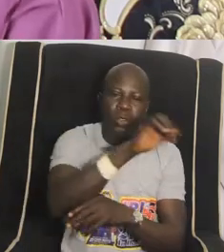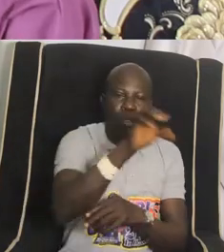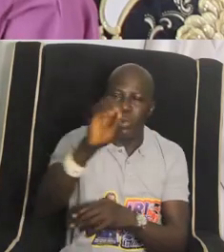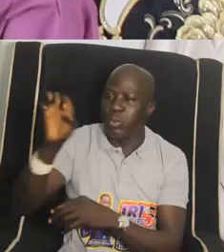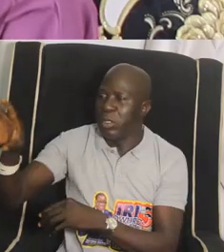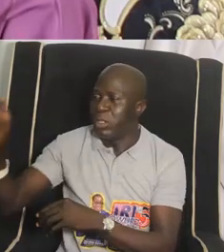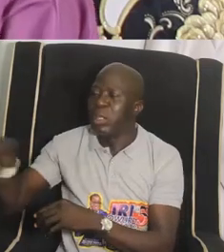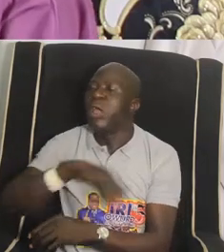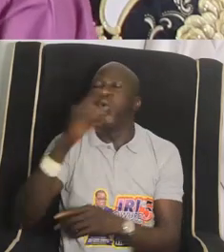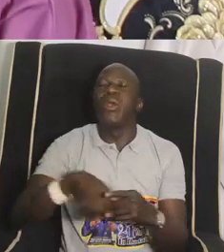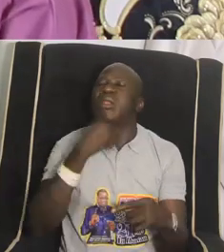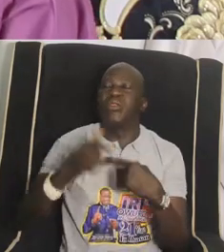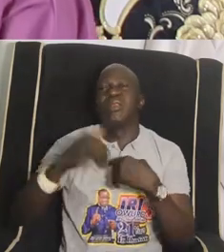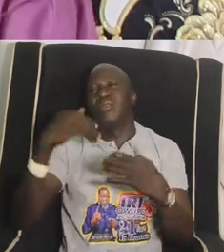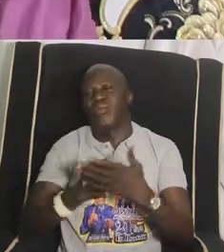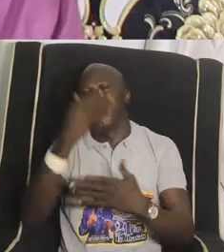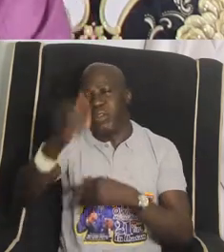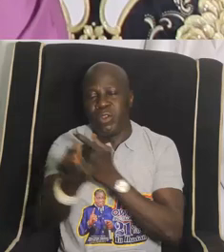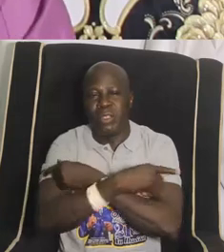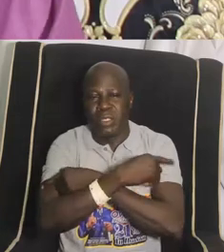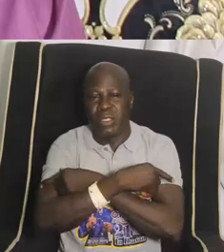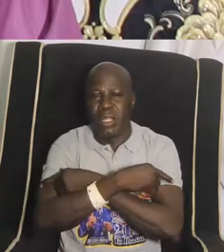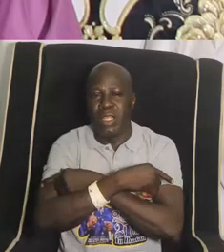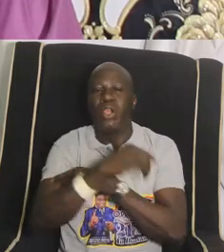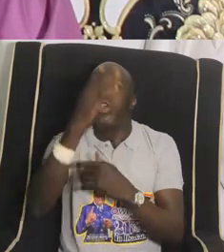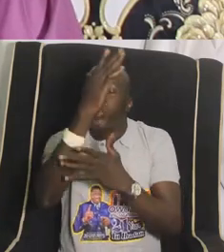water. The following day,